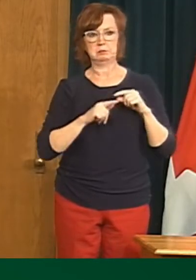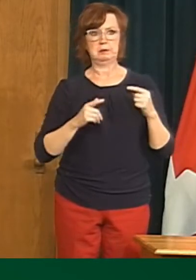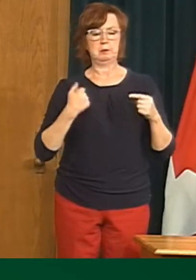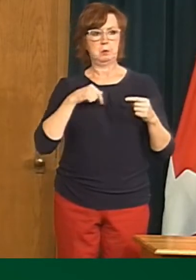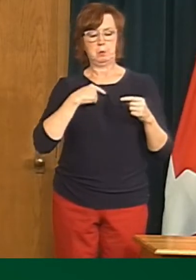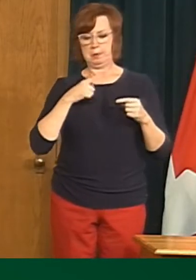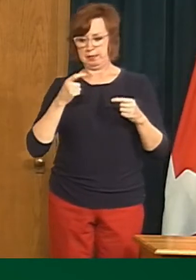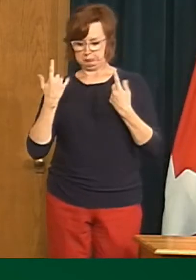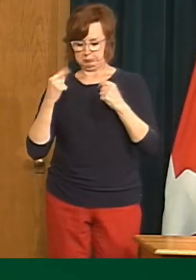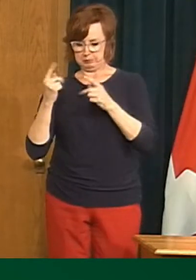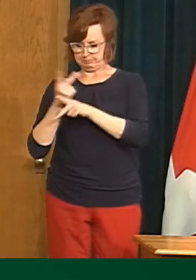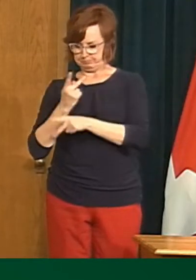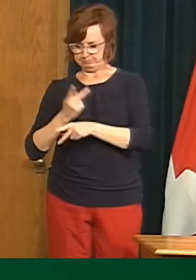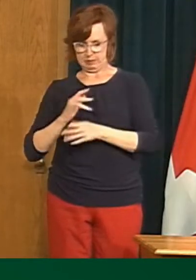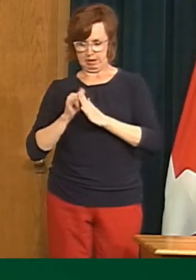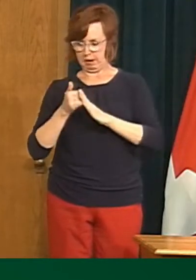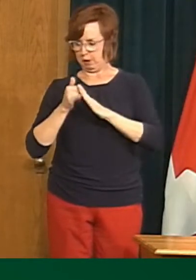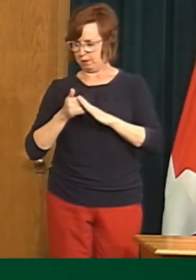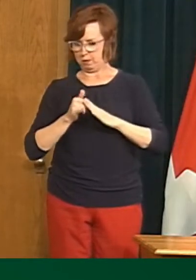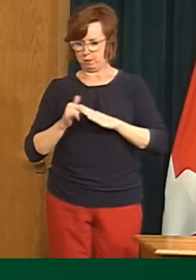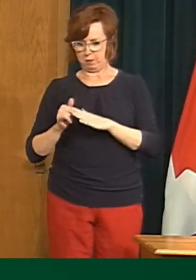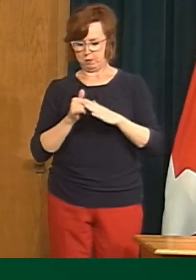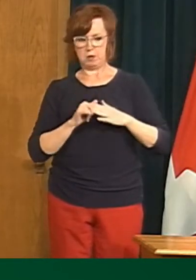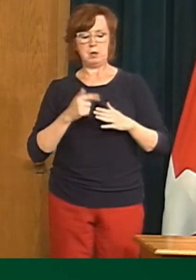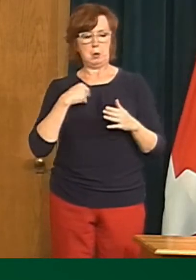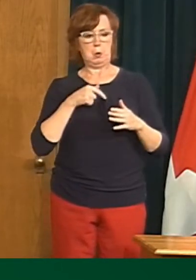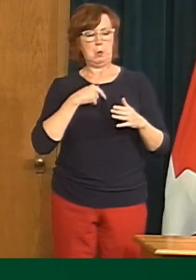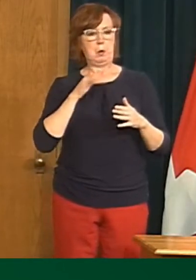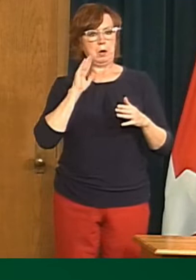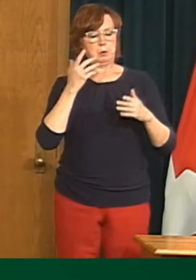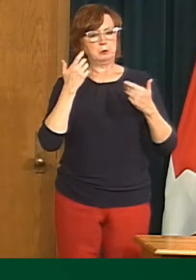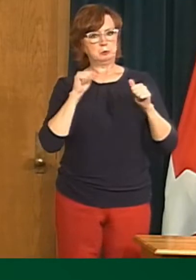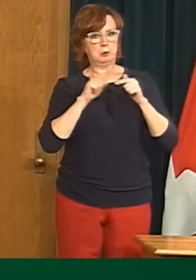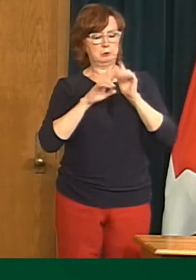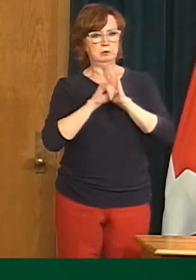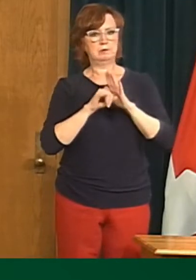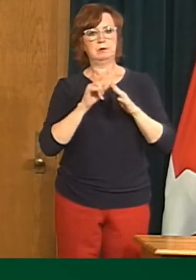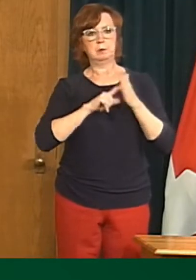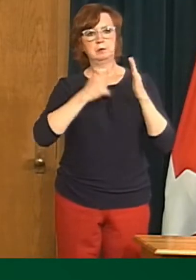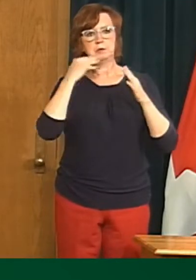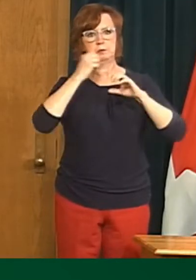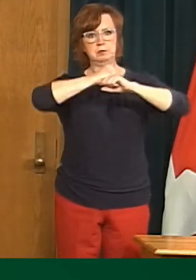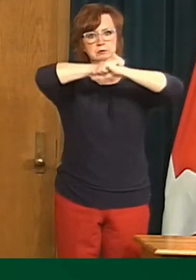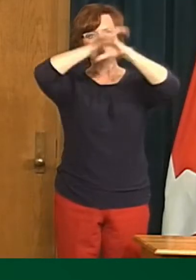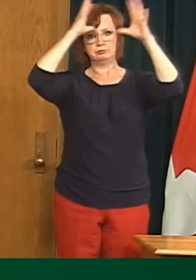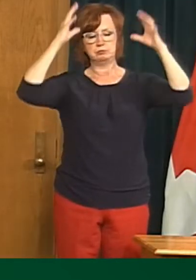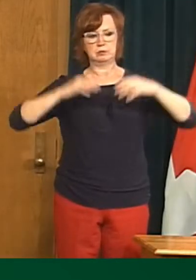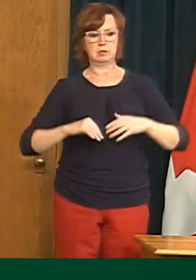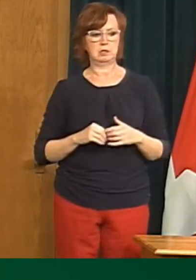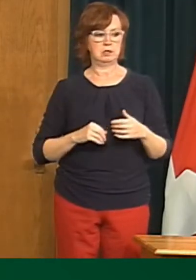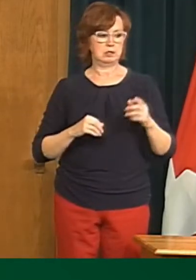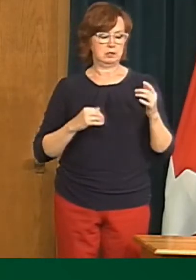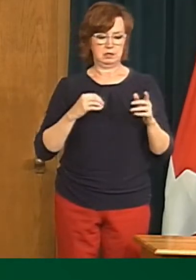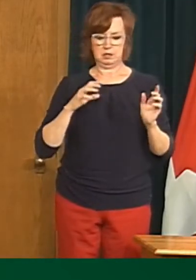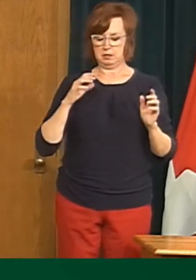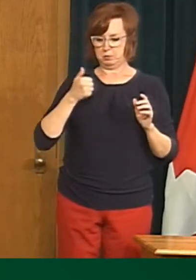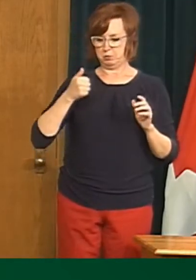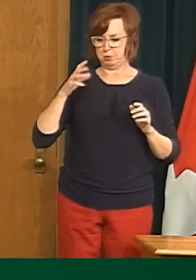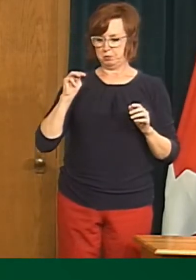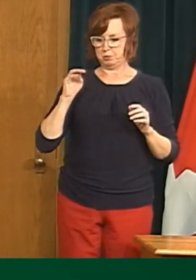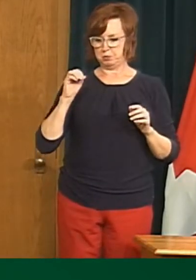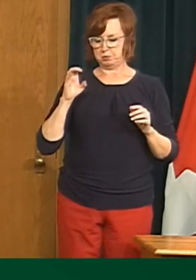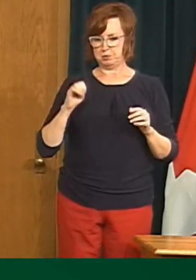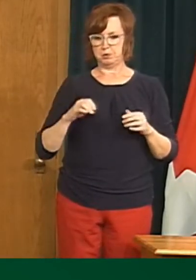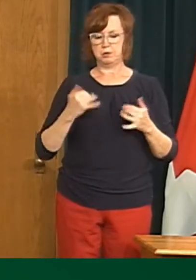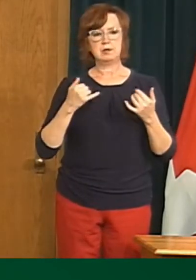what we will do. But we have carried that on since amalgamation and expect to continue to do so. On your first question, Murray, with respect to